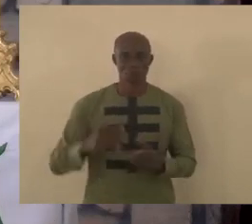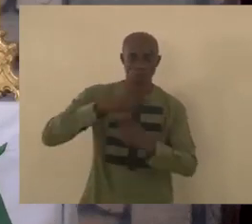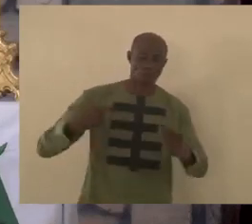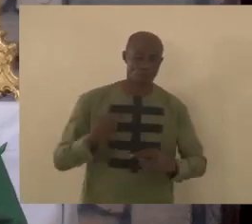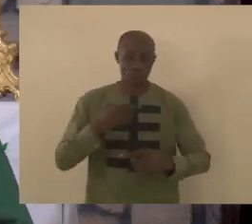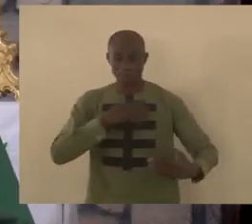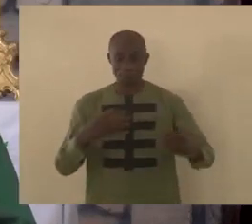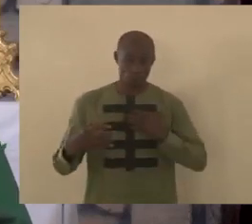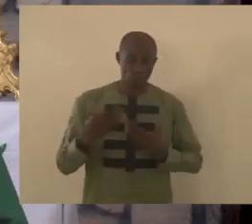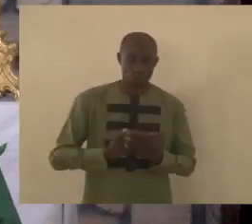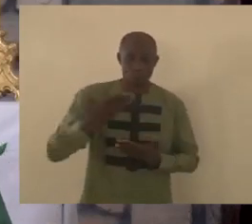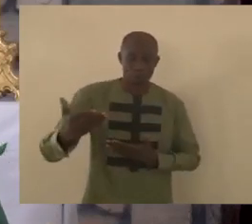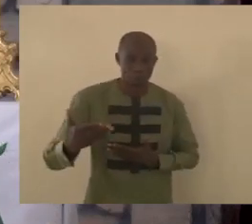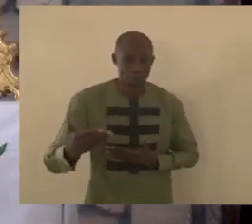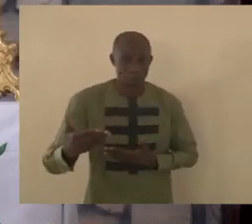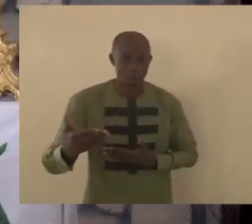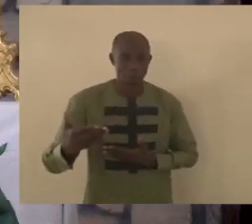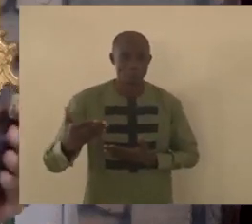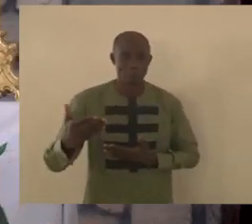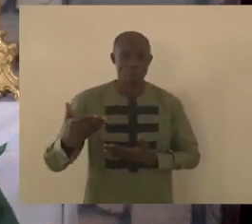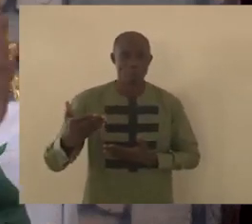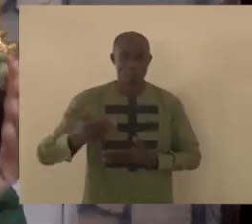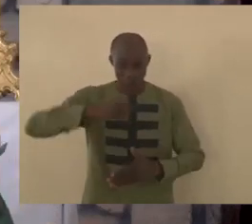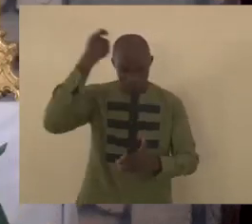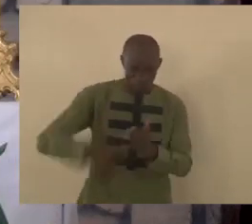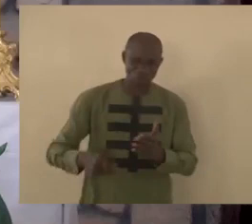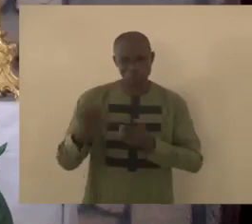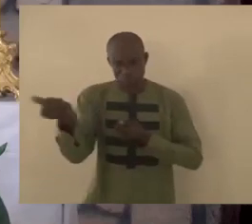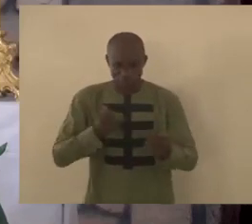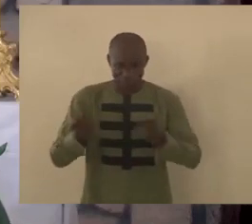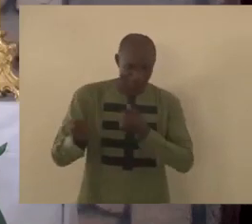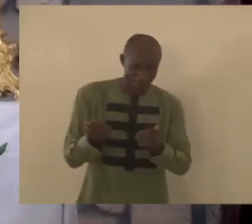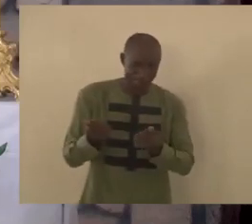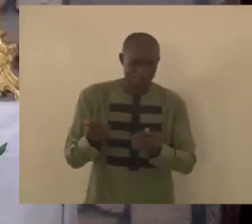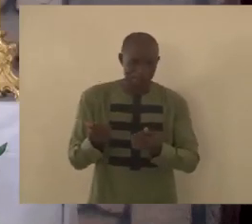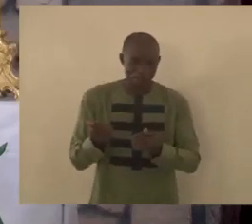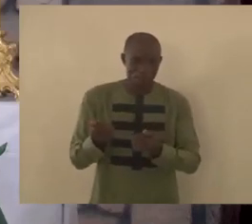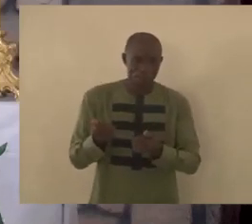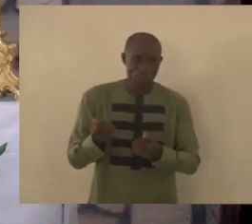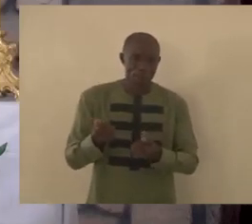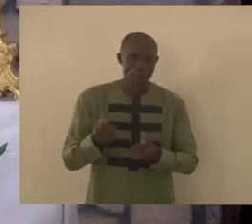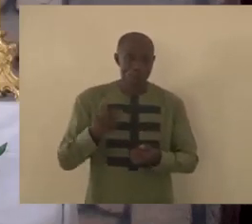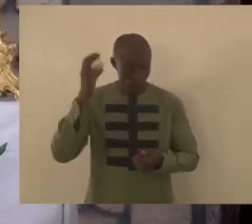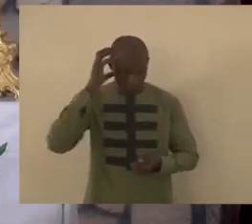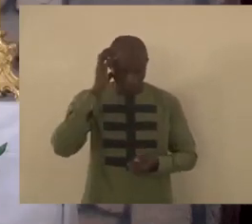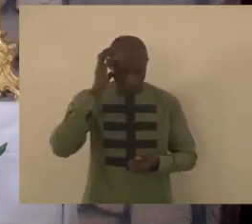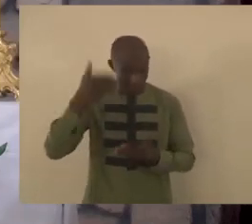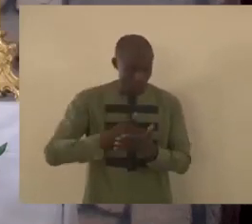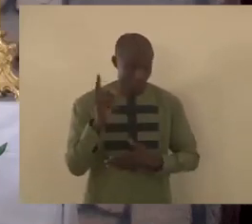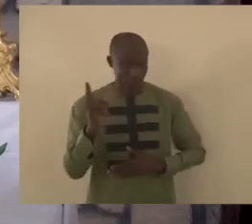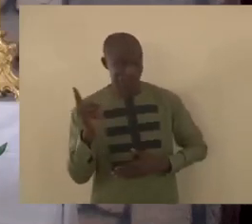When we were complaining about buying very expensive cars, you heard the recent one.